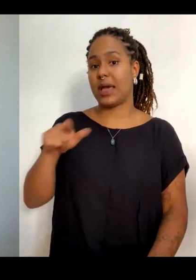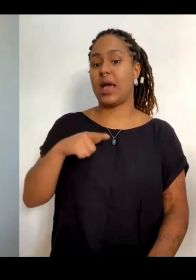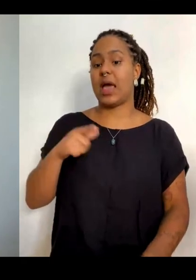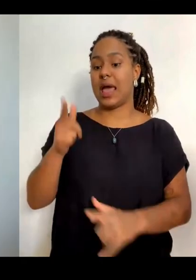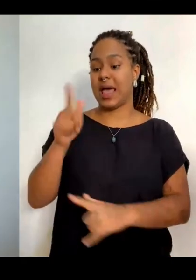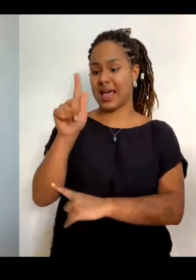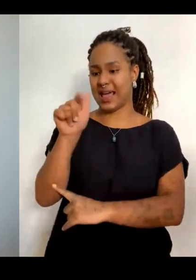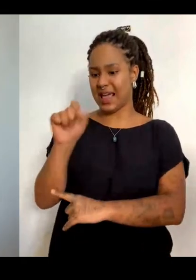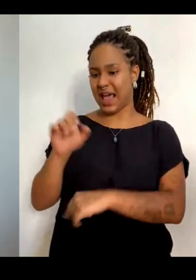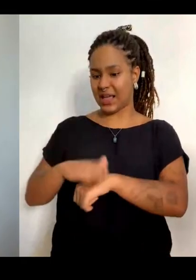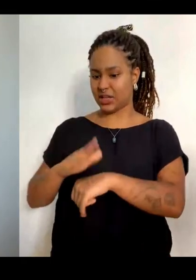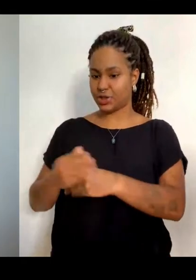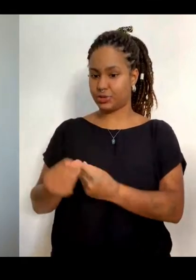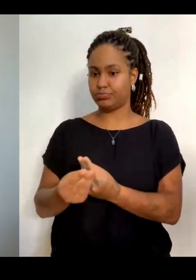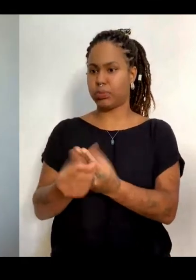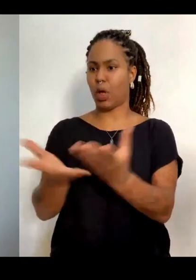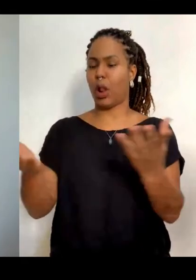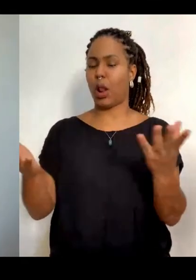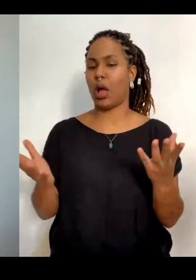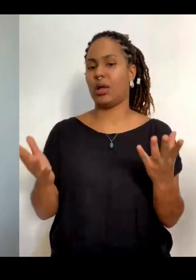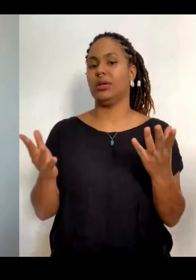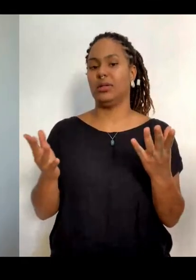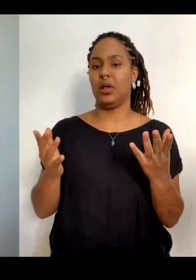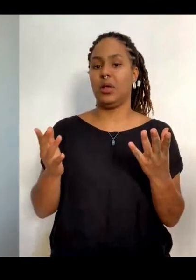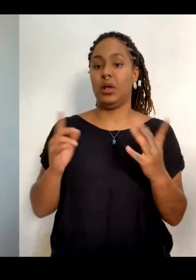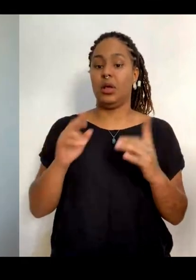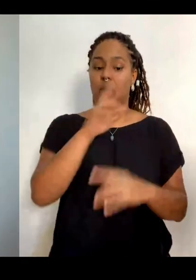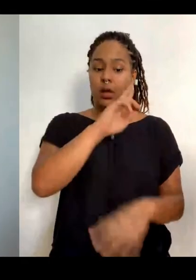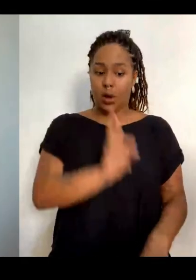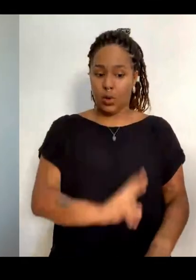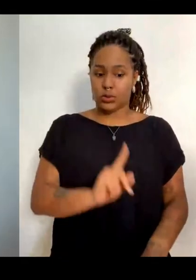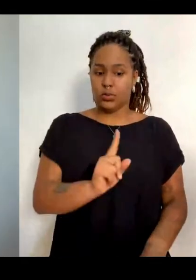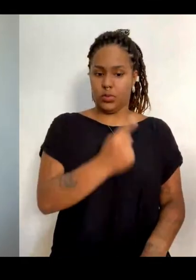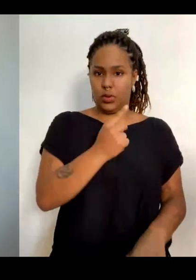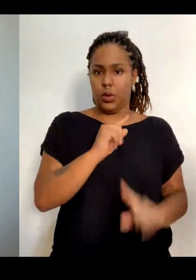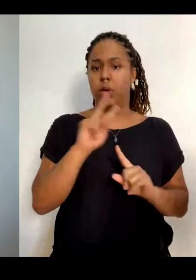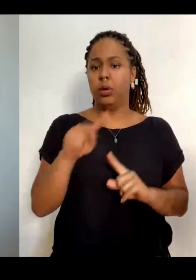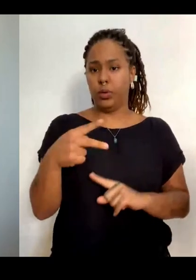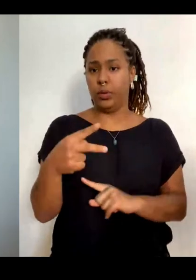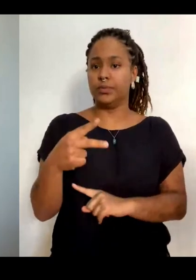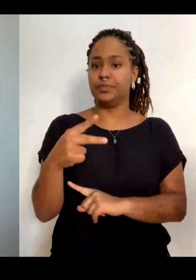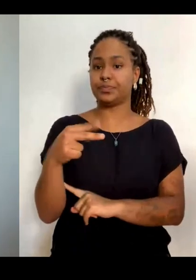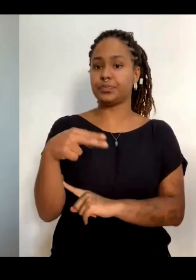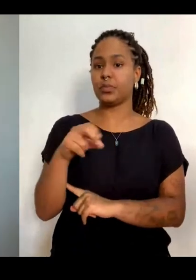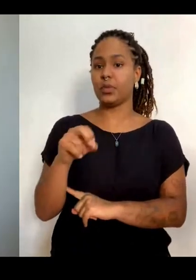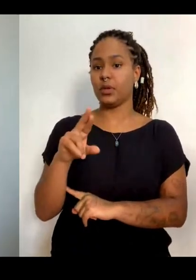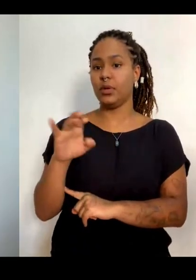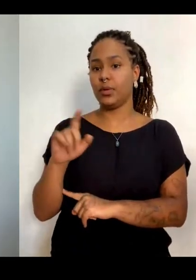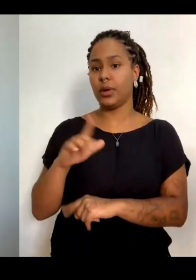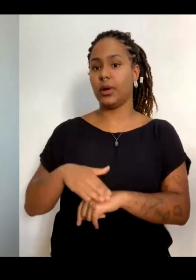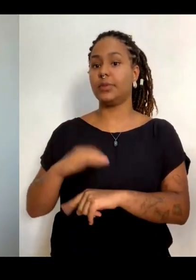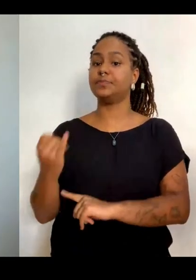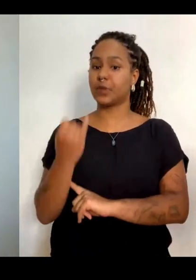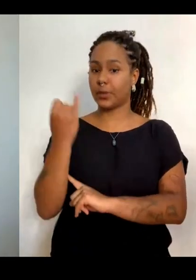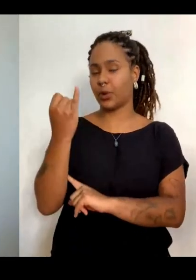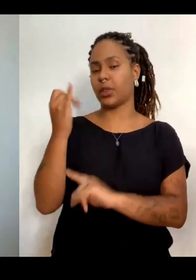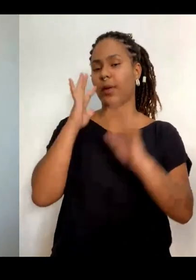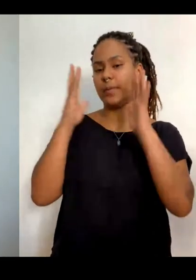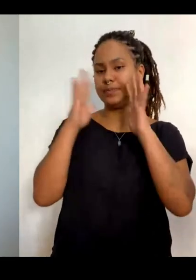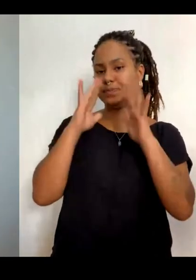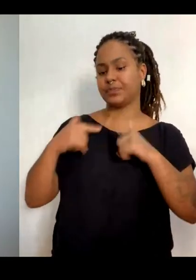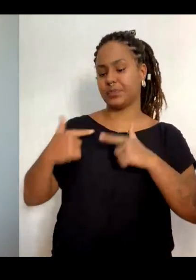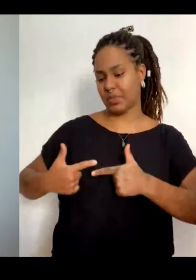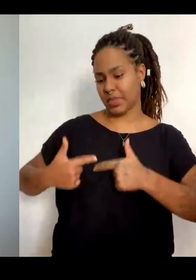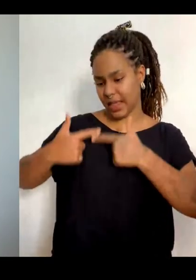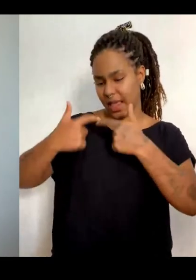course you know is important and the other hand you know thinking about the war and the current need for energy but you know increasing gas